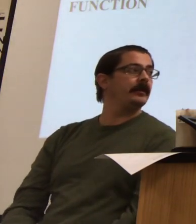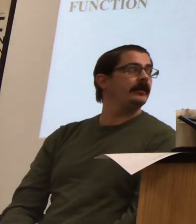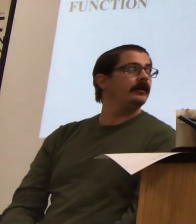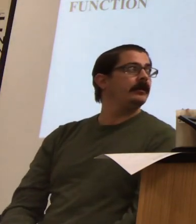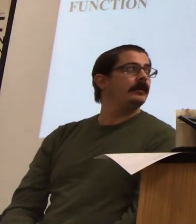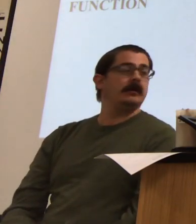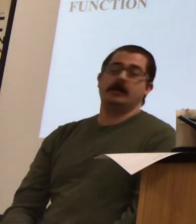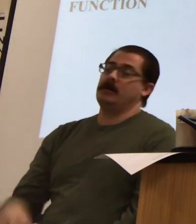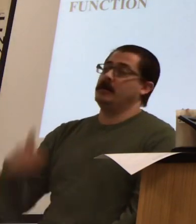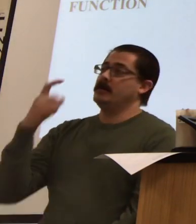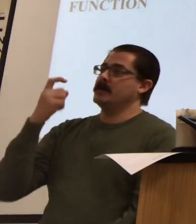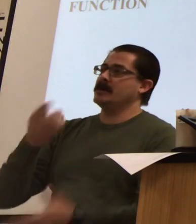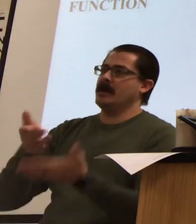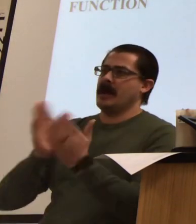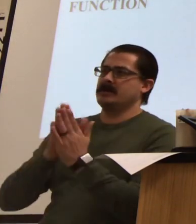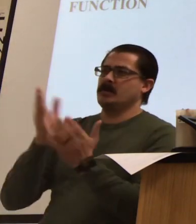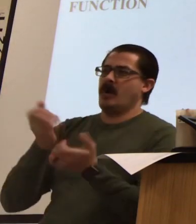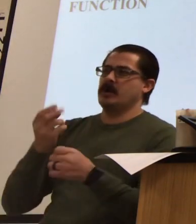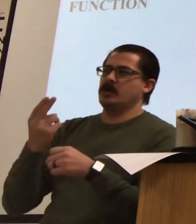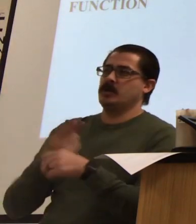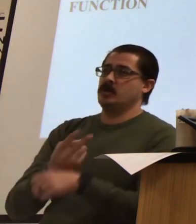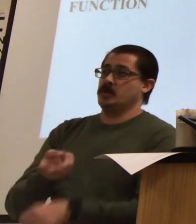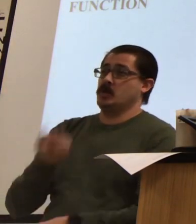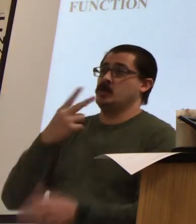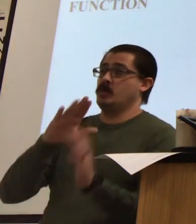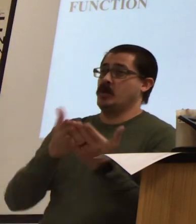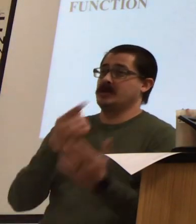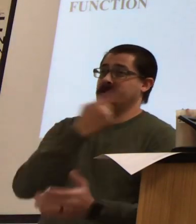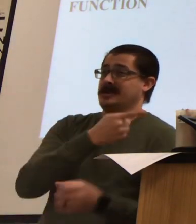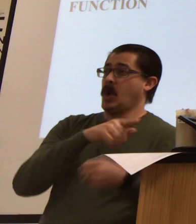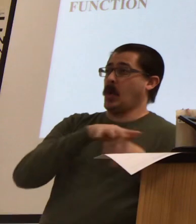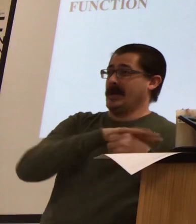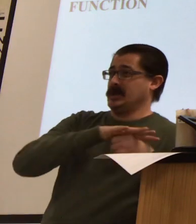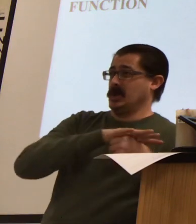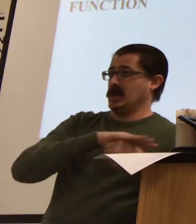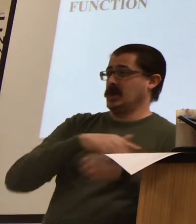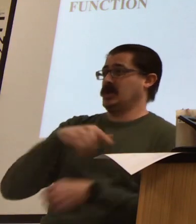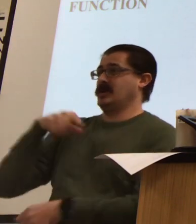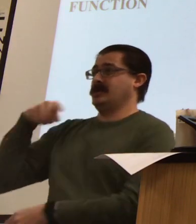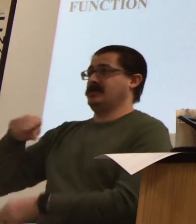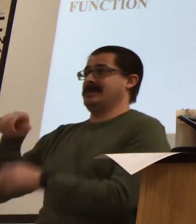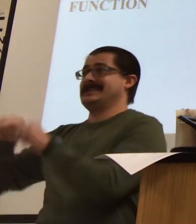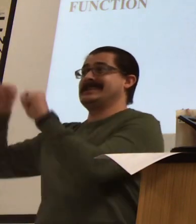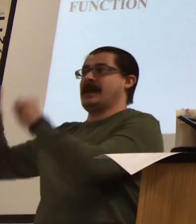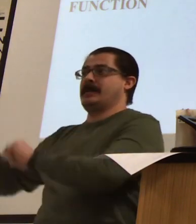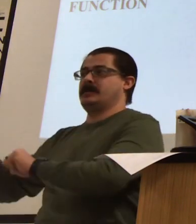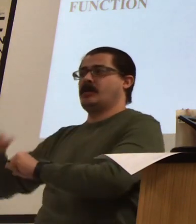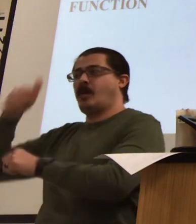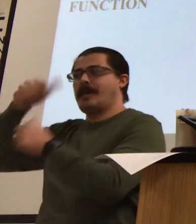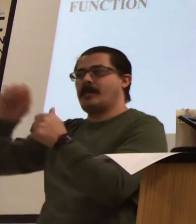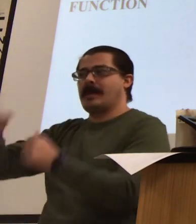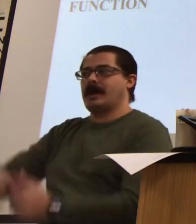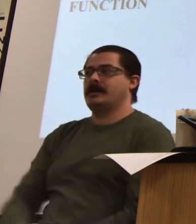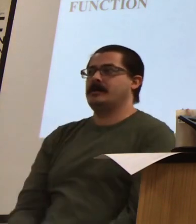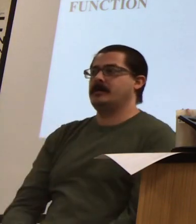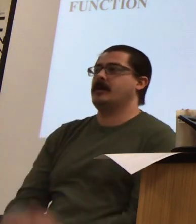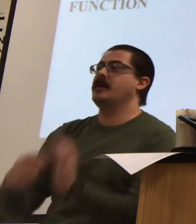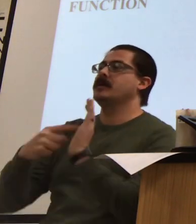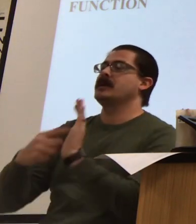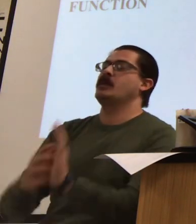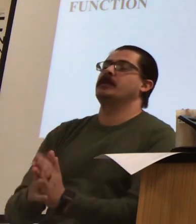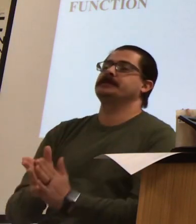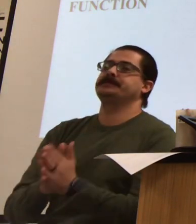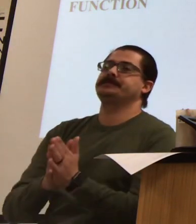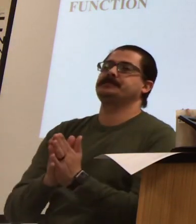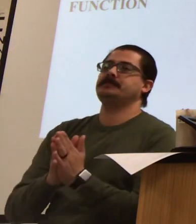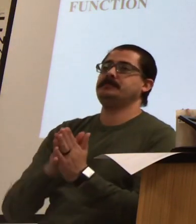I'm asking you to use two books. This is regional, and this is systemic. So keep that in mind. For example,